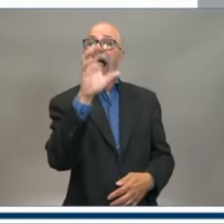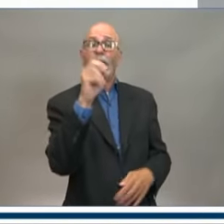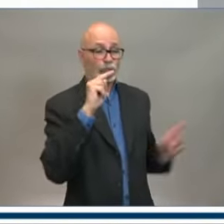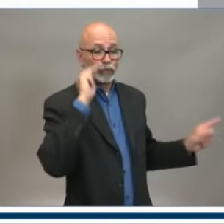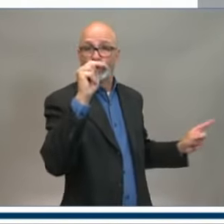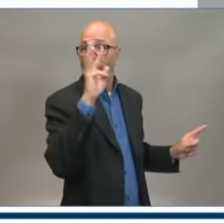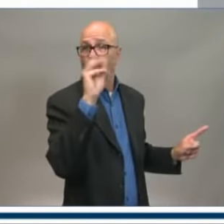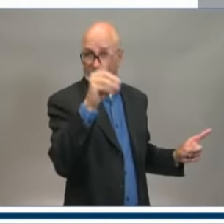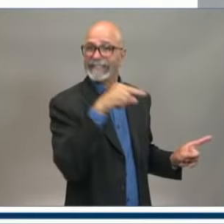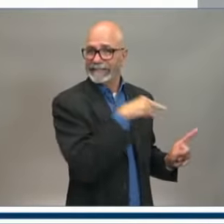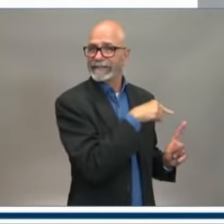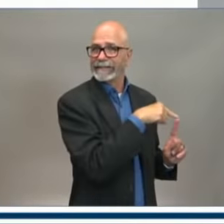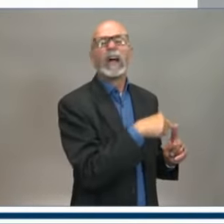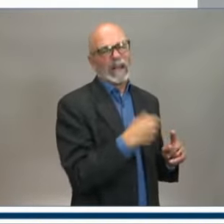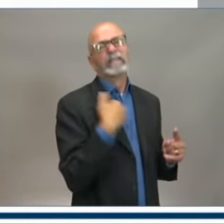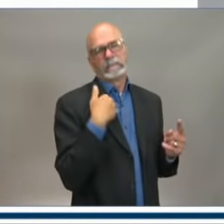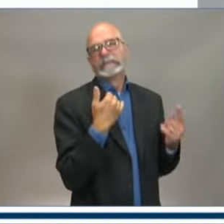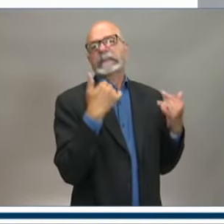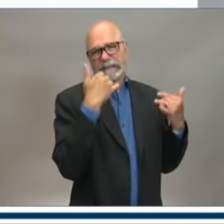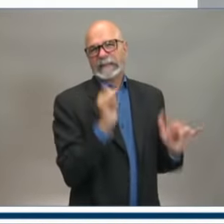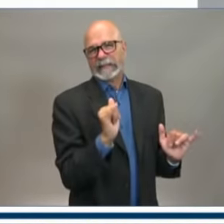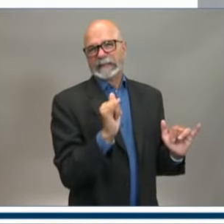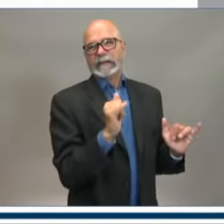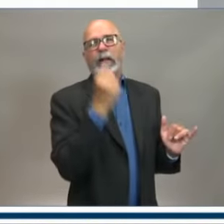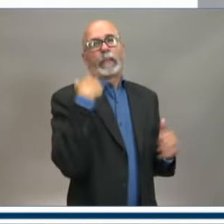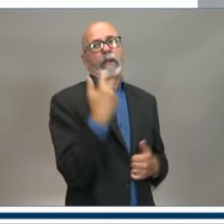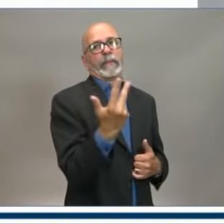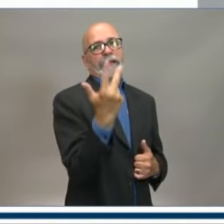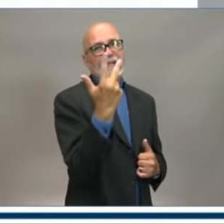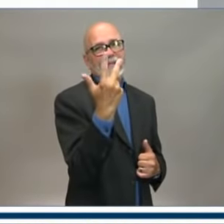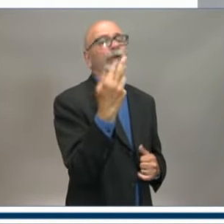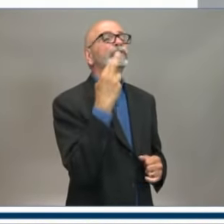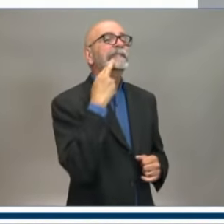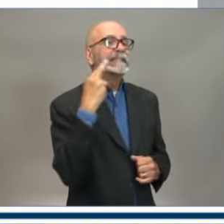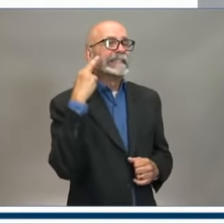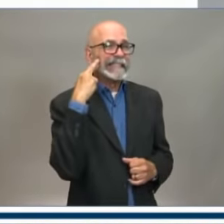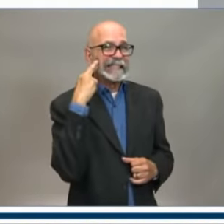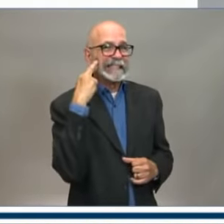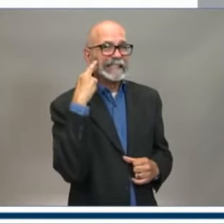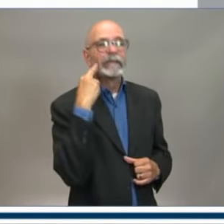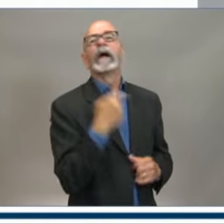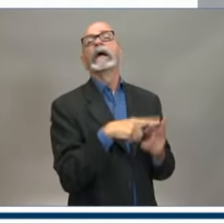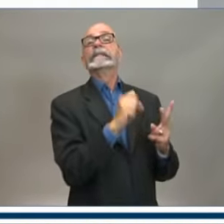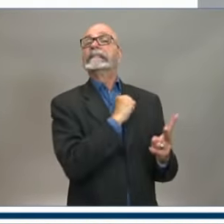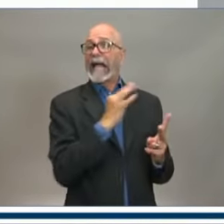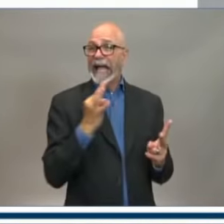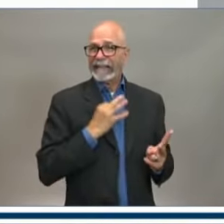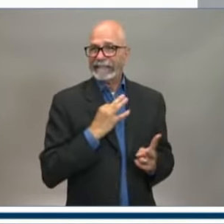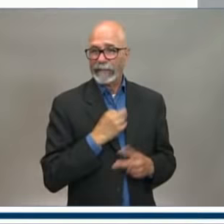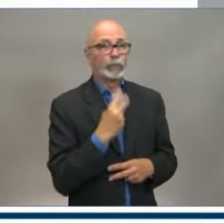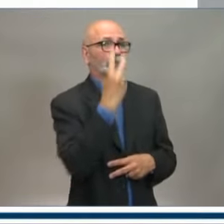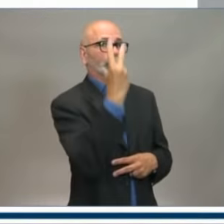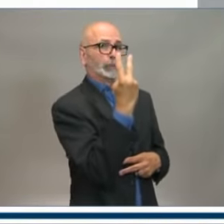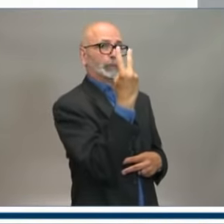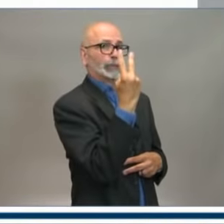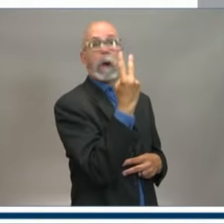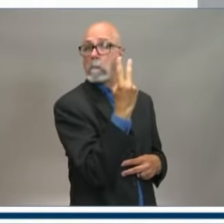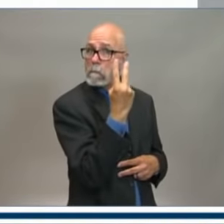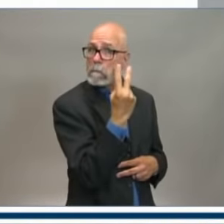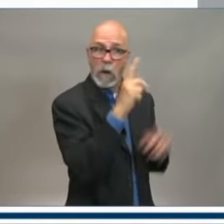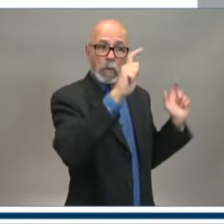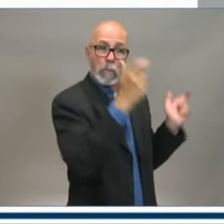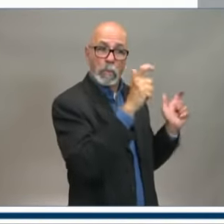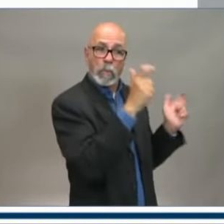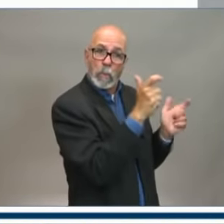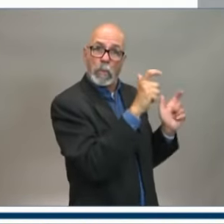Northwood, and we're now down to 3 residents and 2 staff who have active cases, so we can continue to make progress